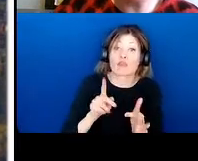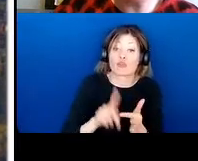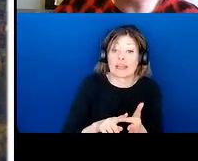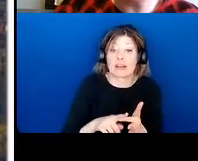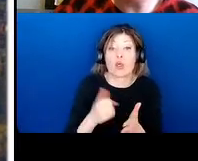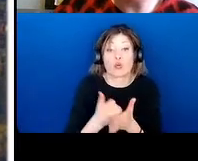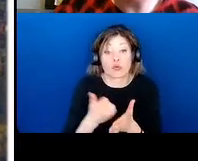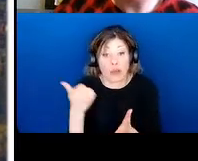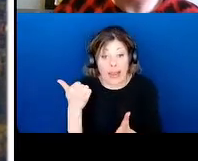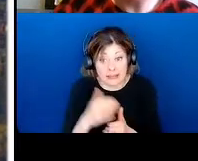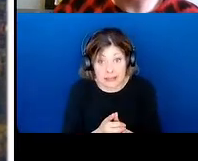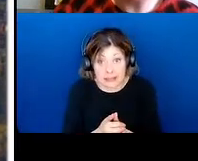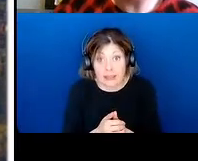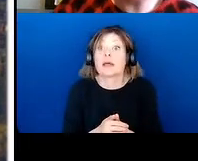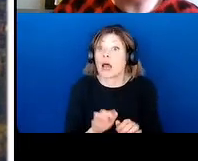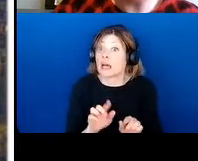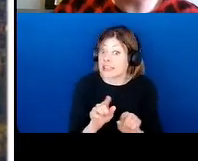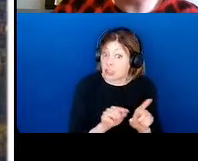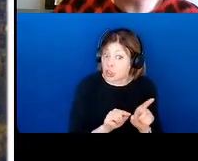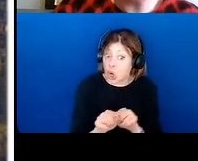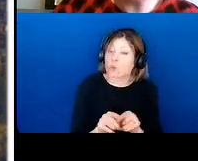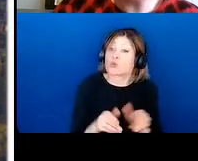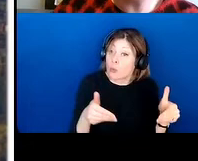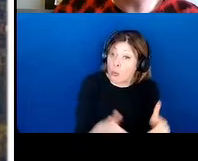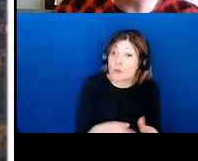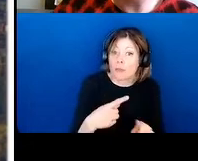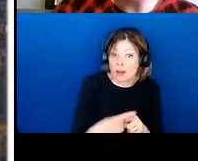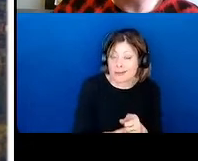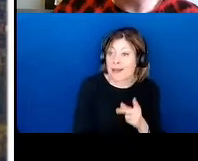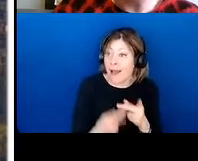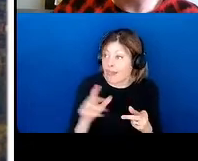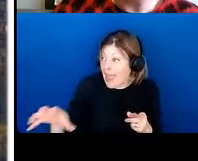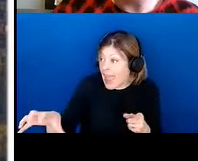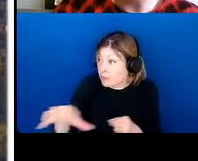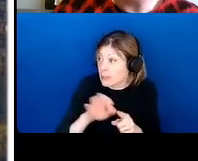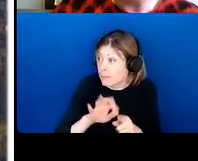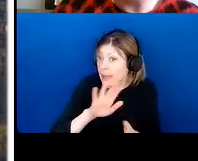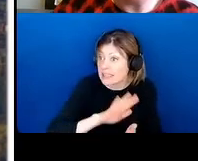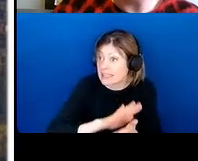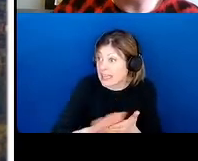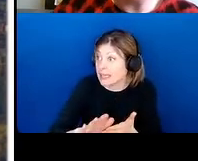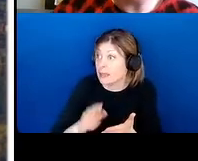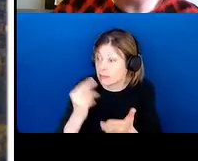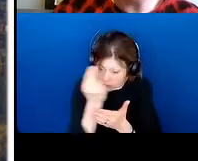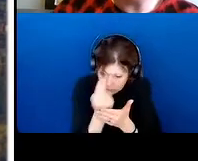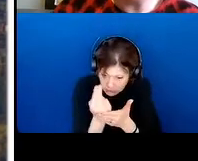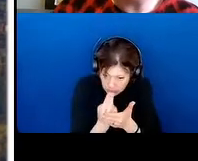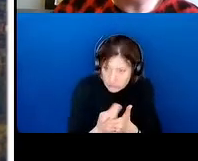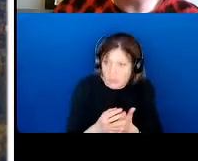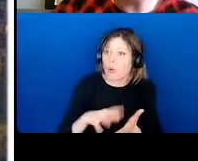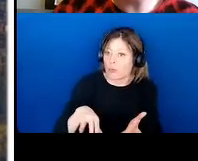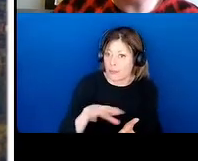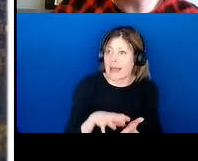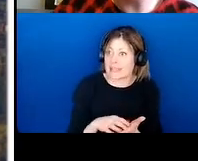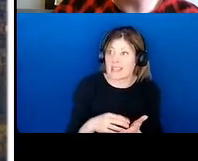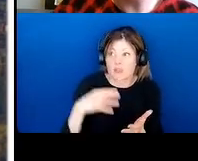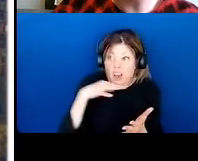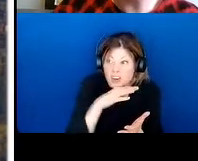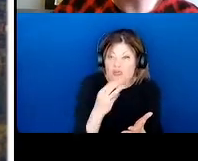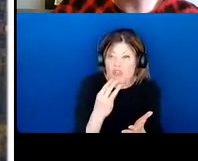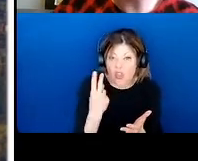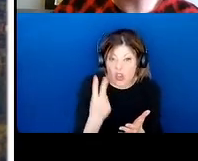from Painshill to feature among their designs for the 932-piece